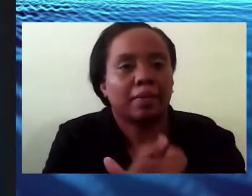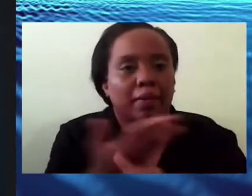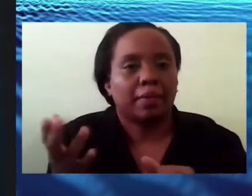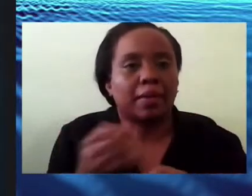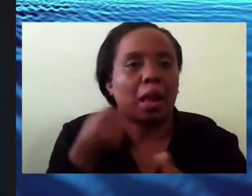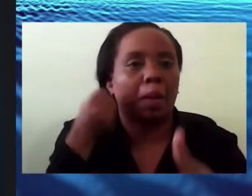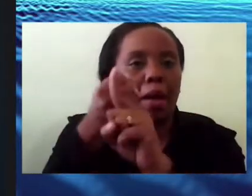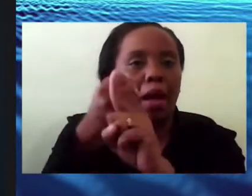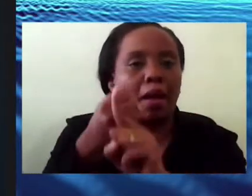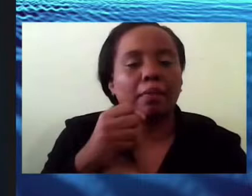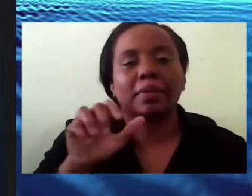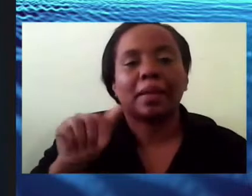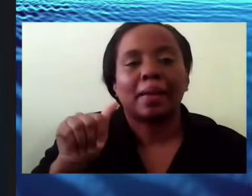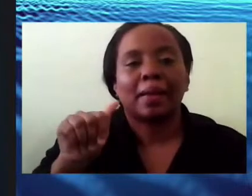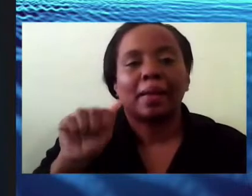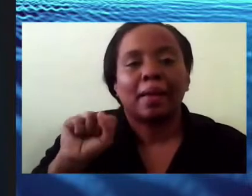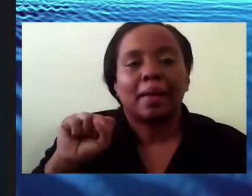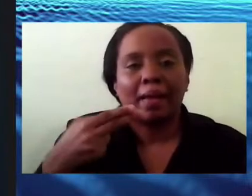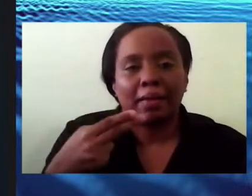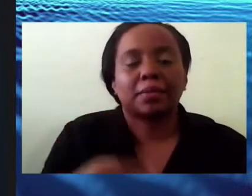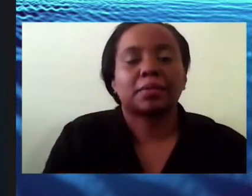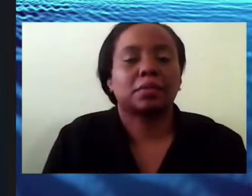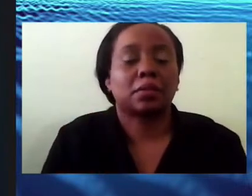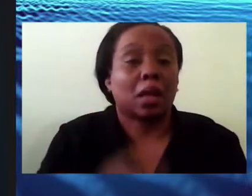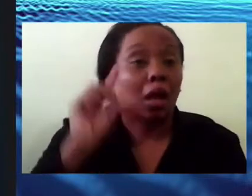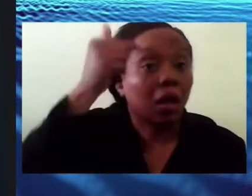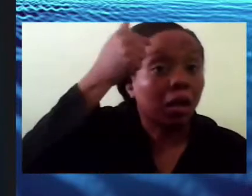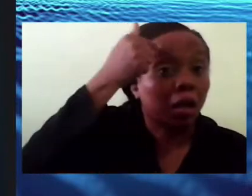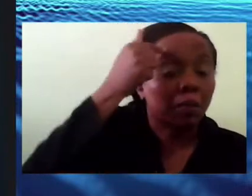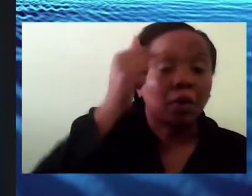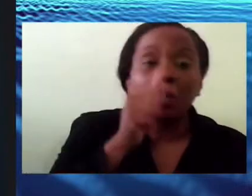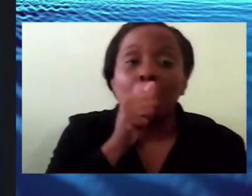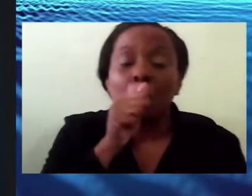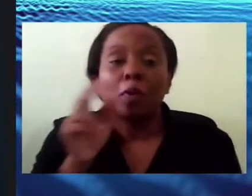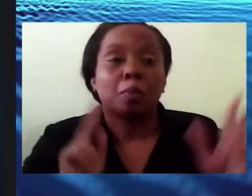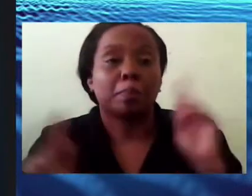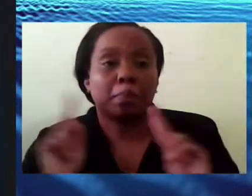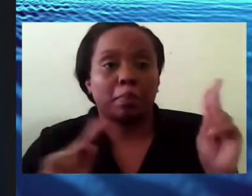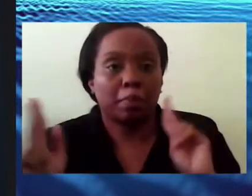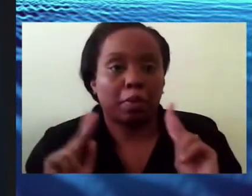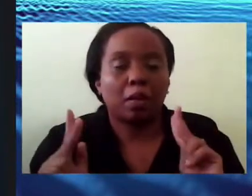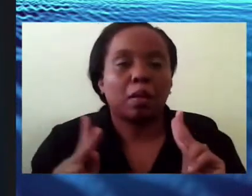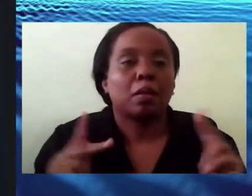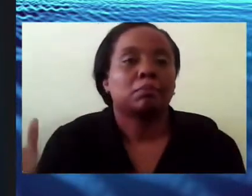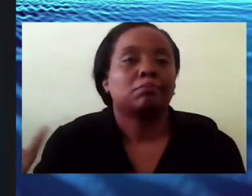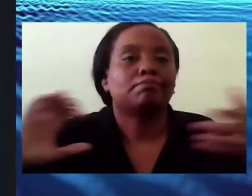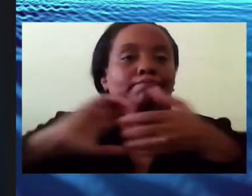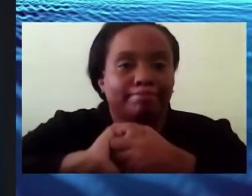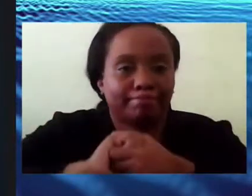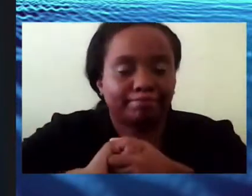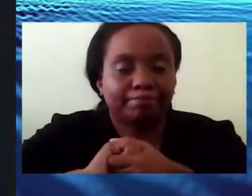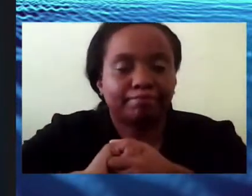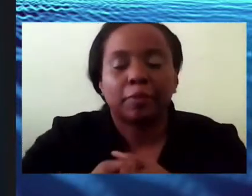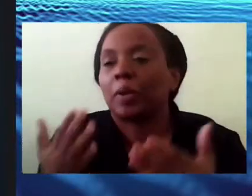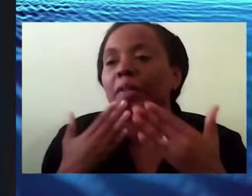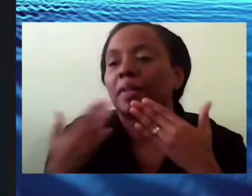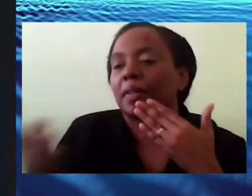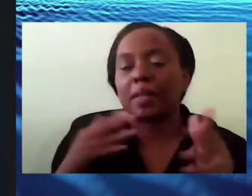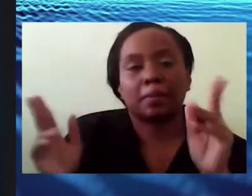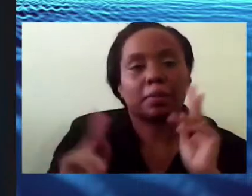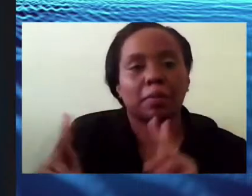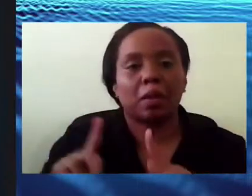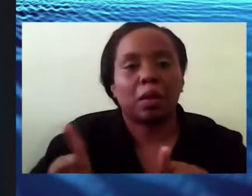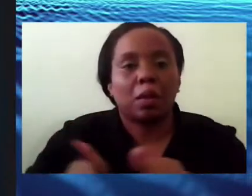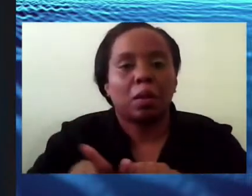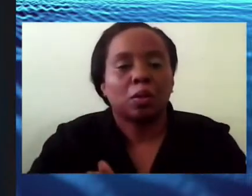The task force draws on both public and private sector experts, and we want to thank our private partners who have agreed to assist us, as well as the UN system, who are